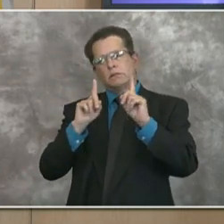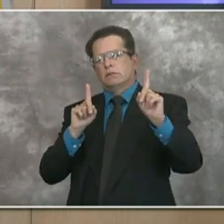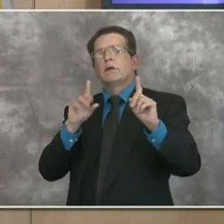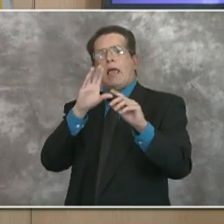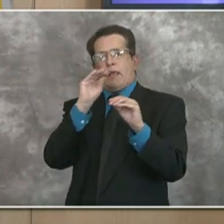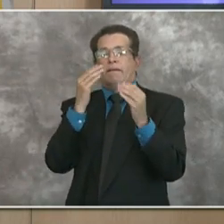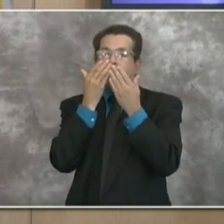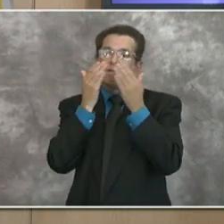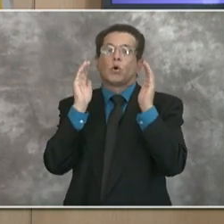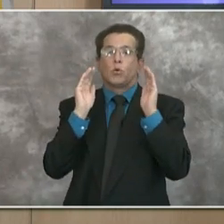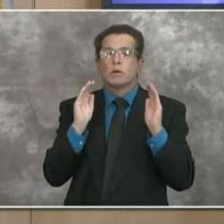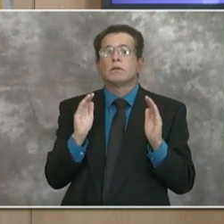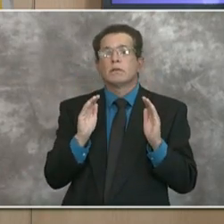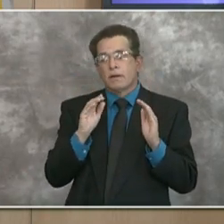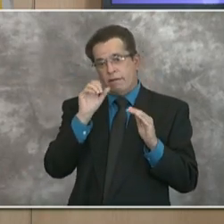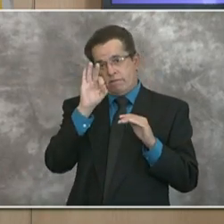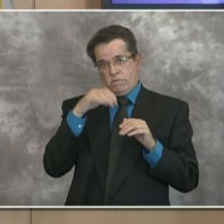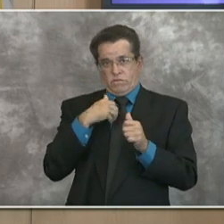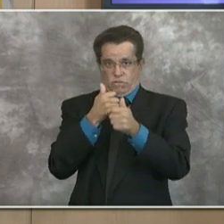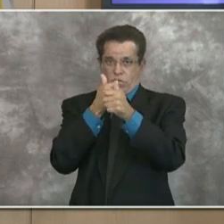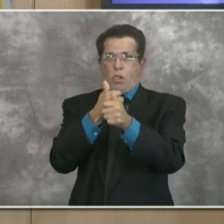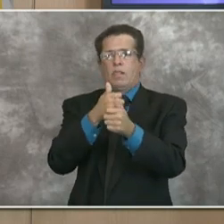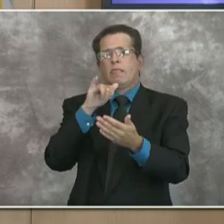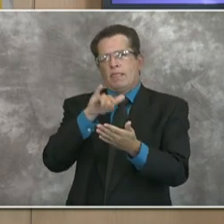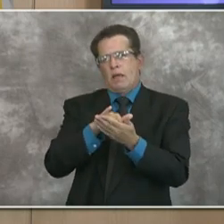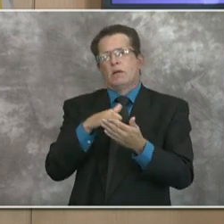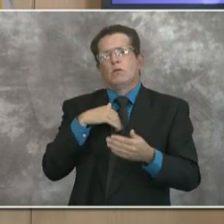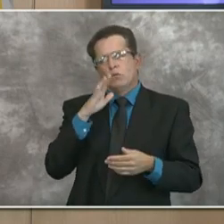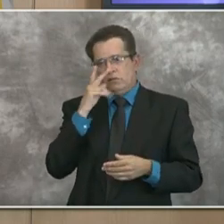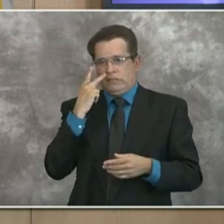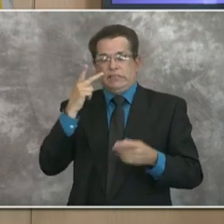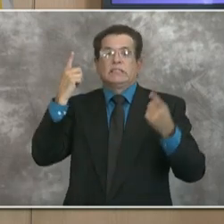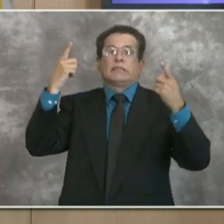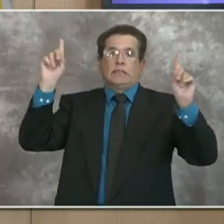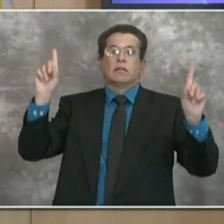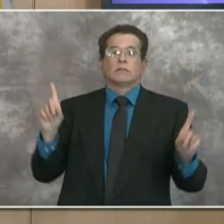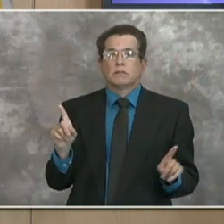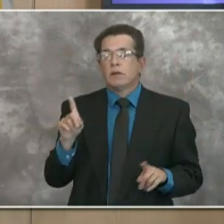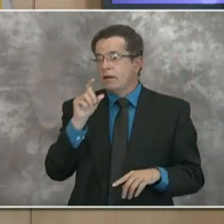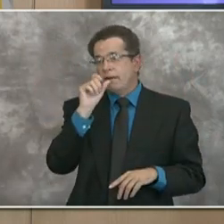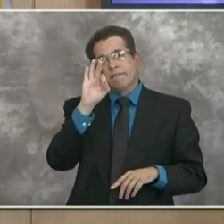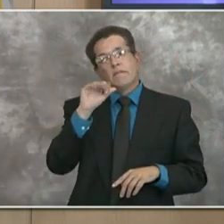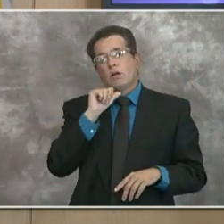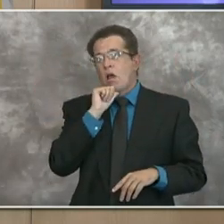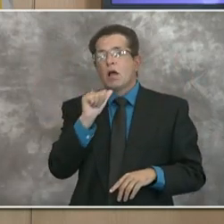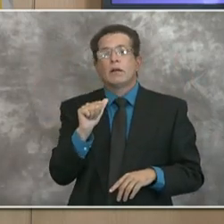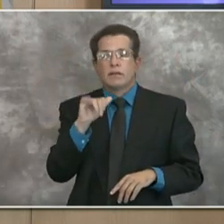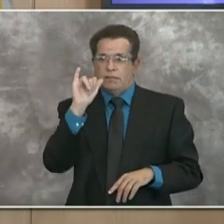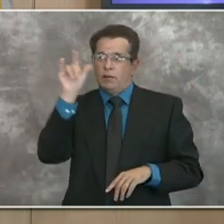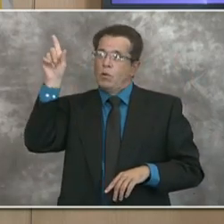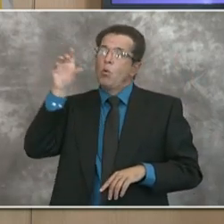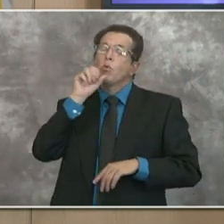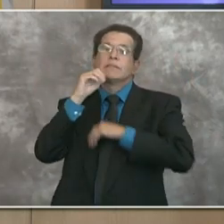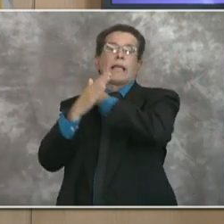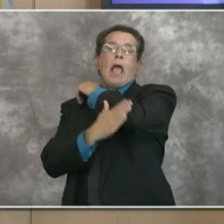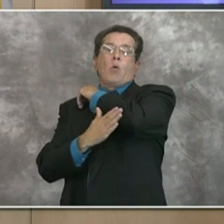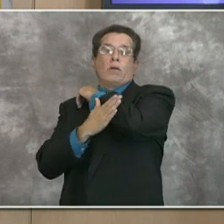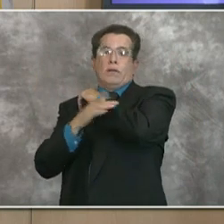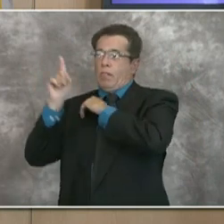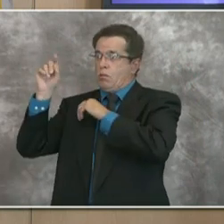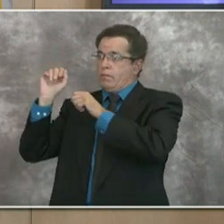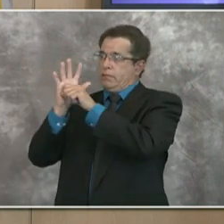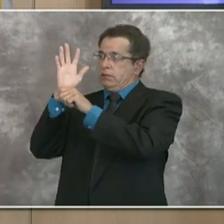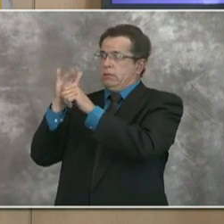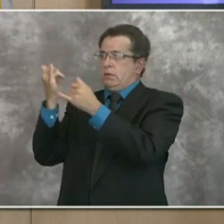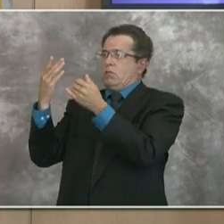coverings. If we do that, we can continue to see success. If not, as was the case today with Orange County and their beaches, which are